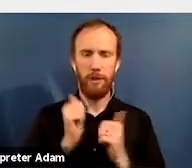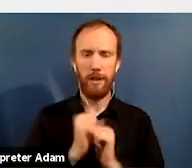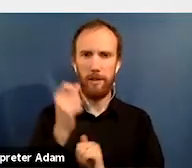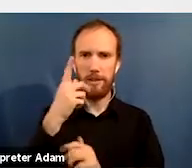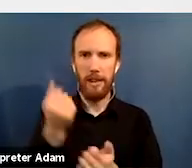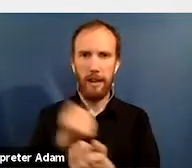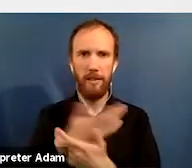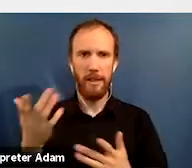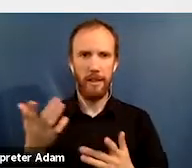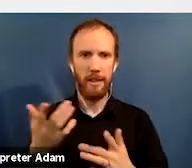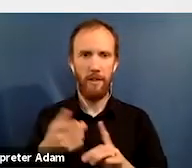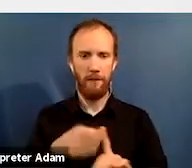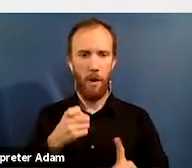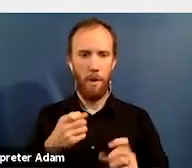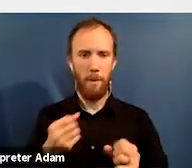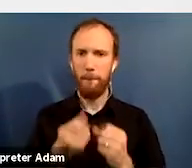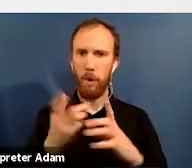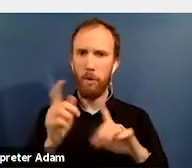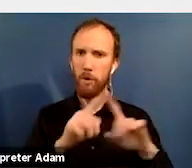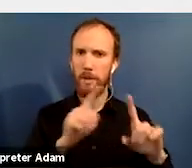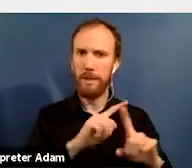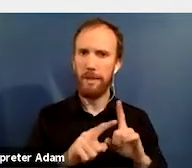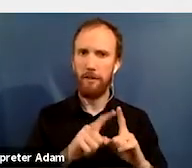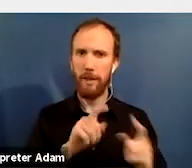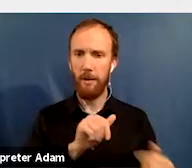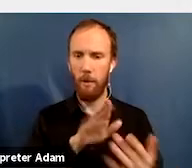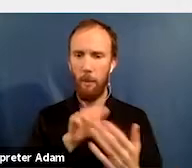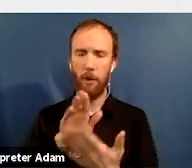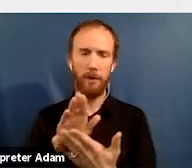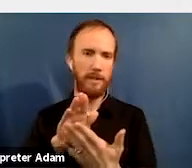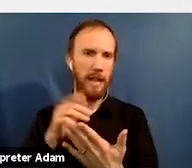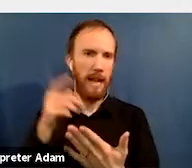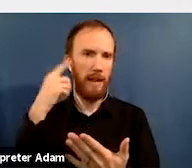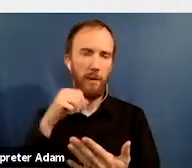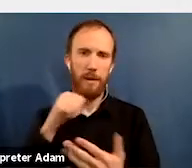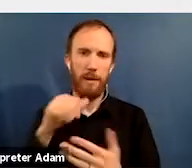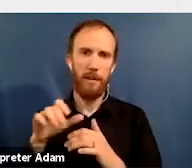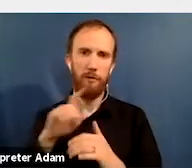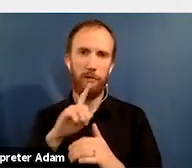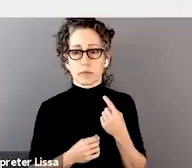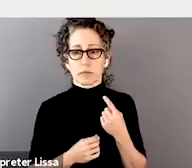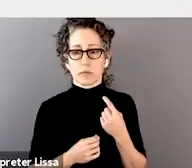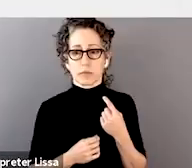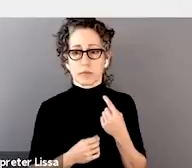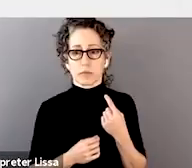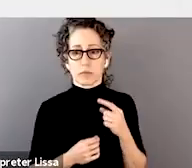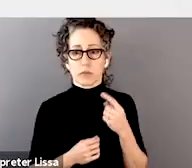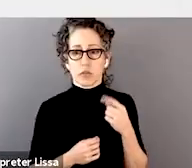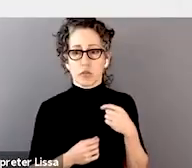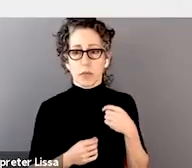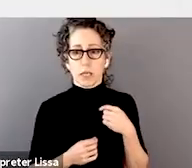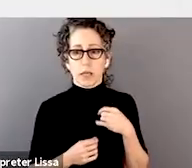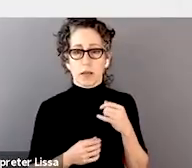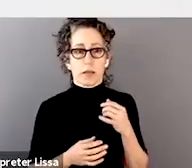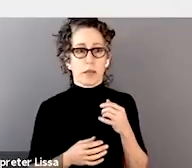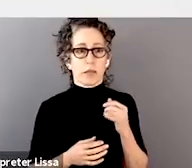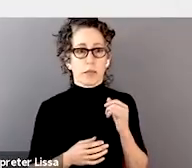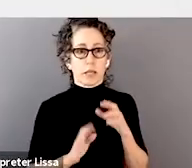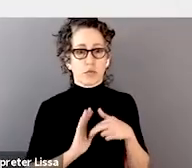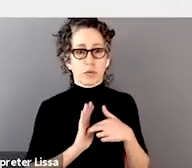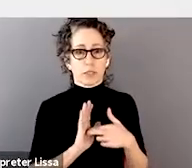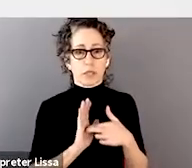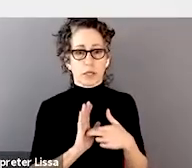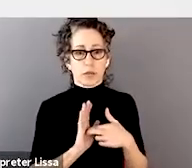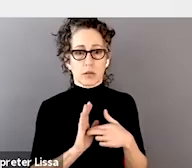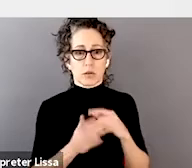feel like we're not doing that good of a job. So for me, I think it's representation, and that is across the entire pipeline, right? The graduate students who are working on these